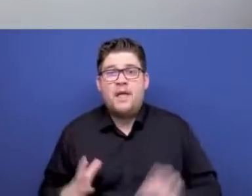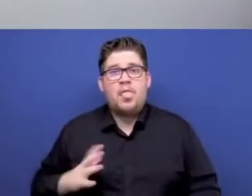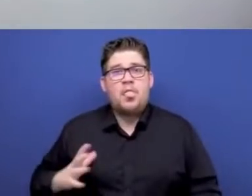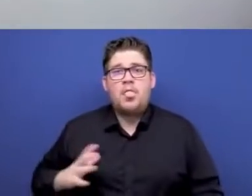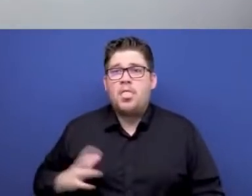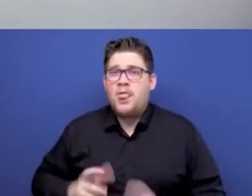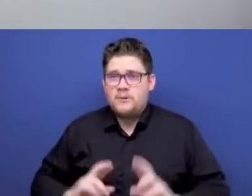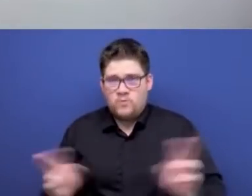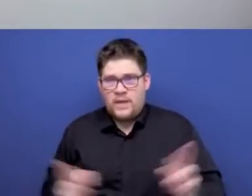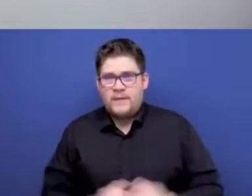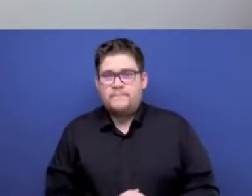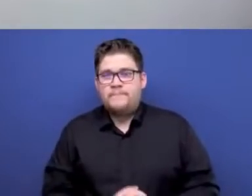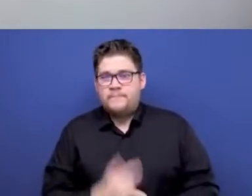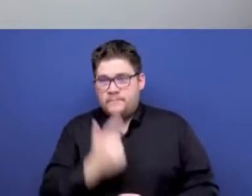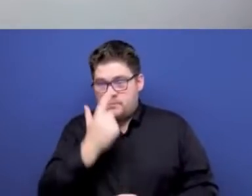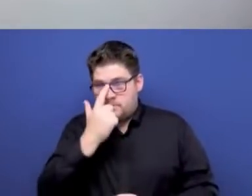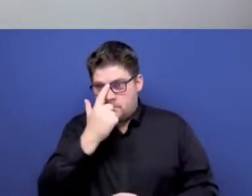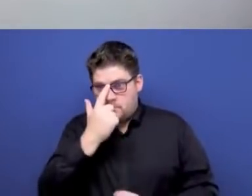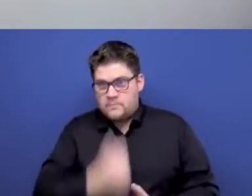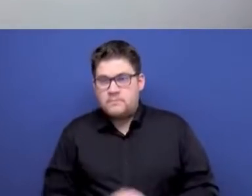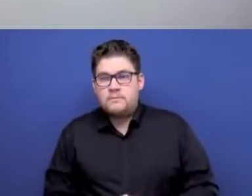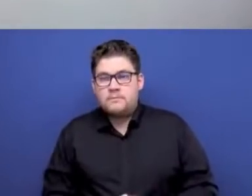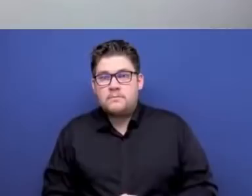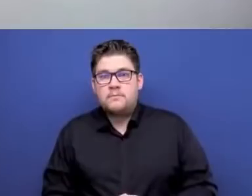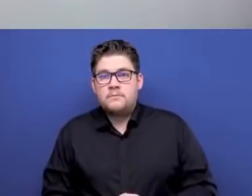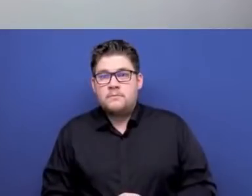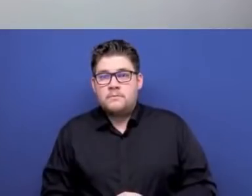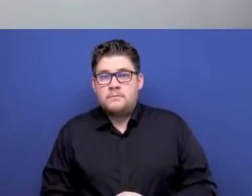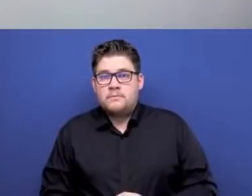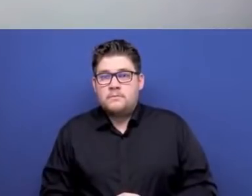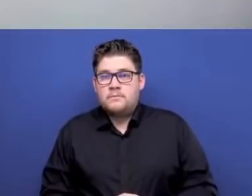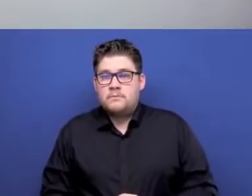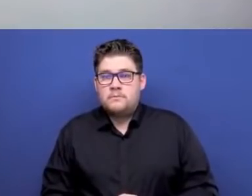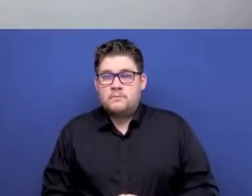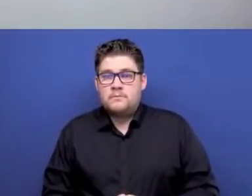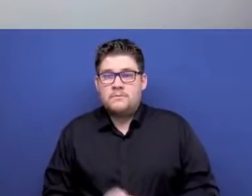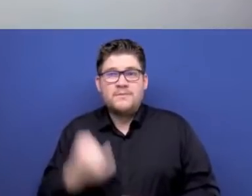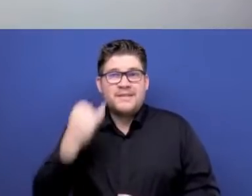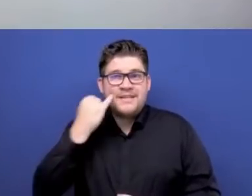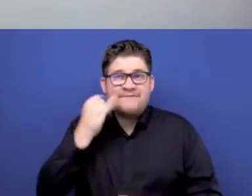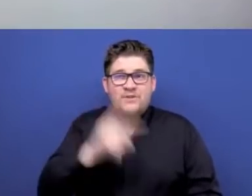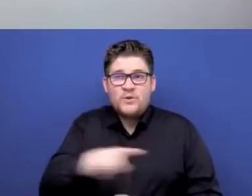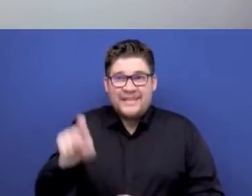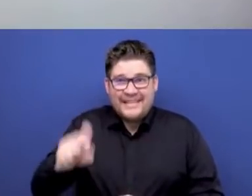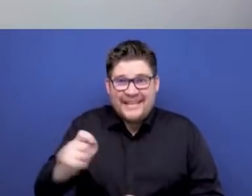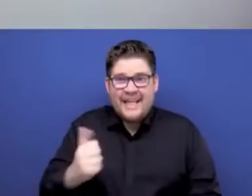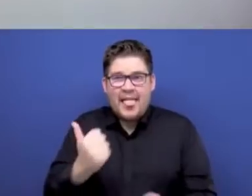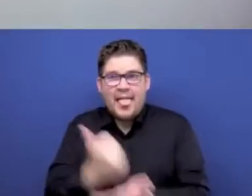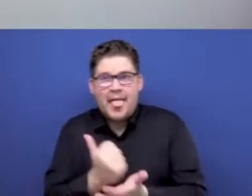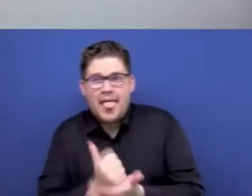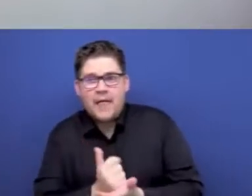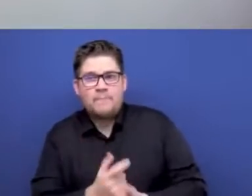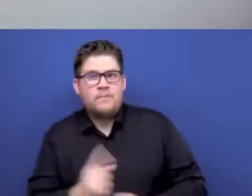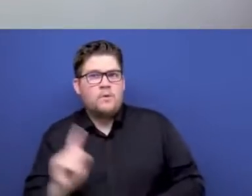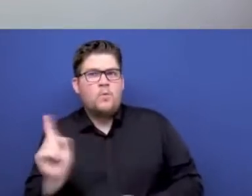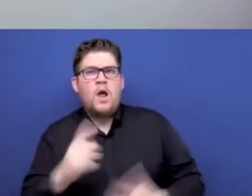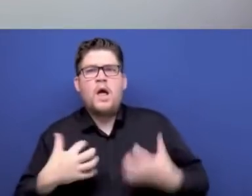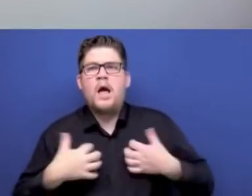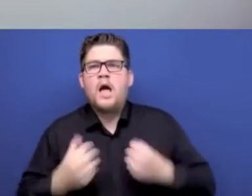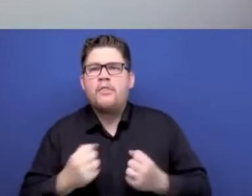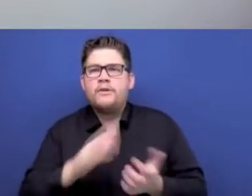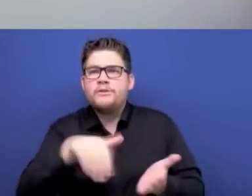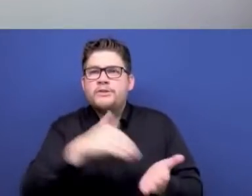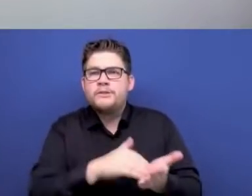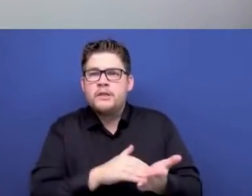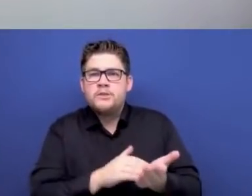go for treatment with some of the health centers no longer accessible in some areas that are under